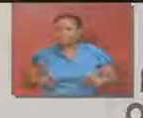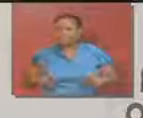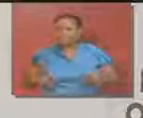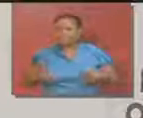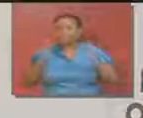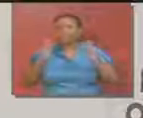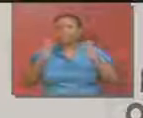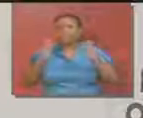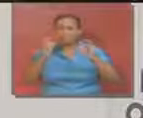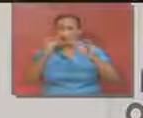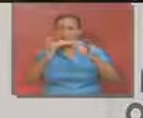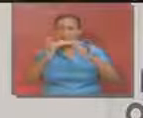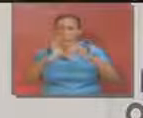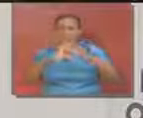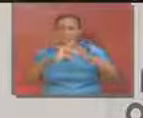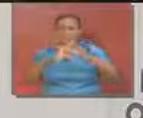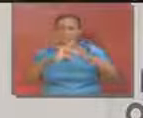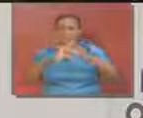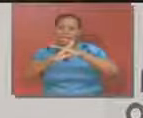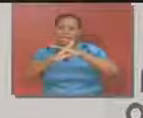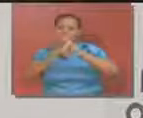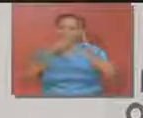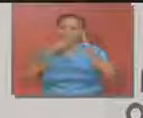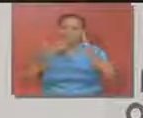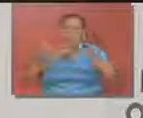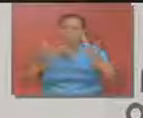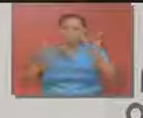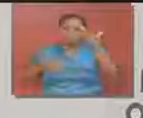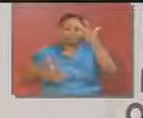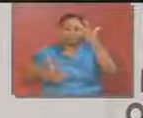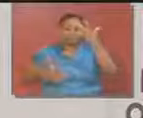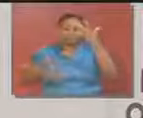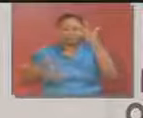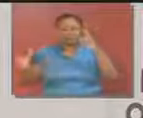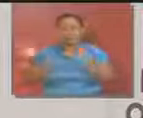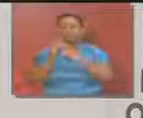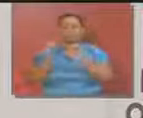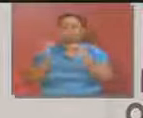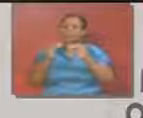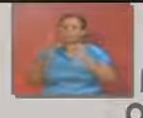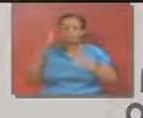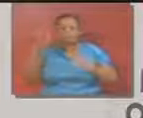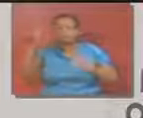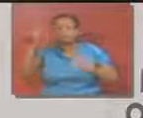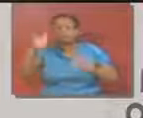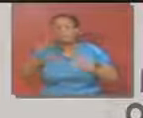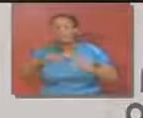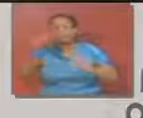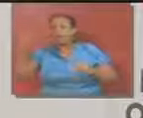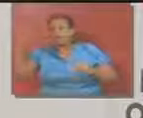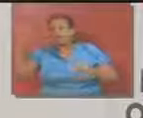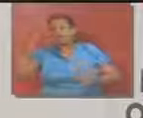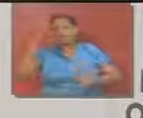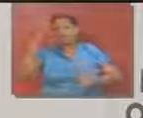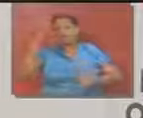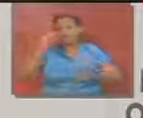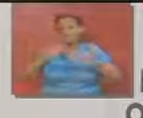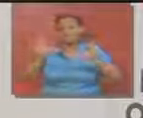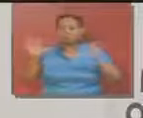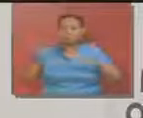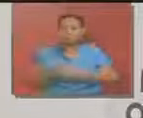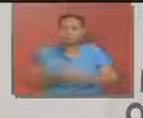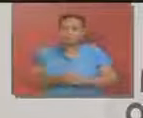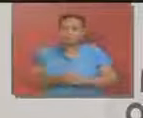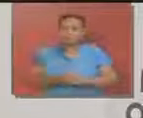the virus in the future, or even a next epidemic or pandemic. So in summary,